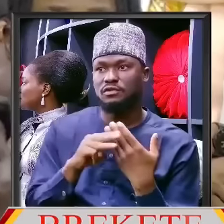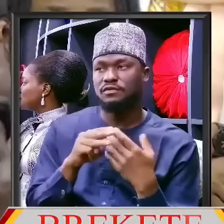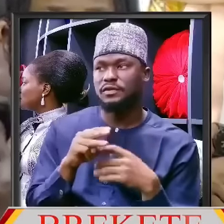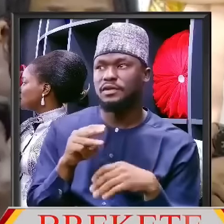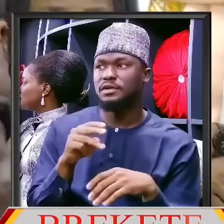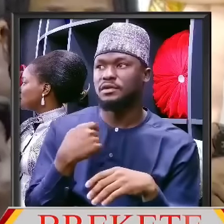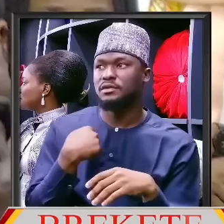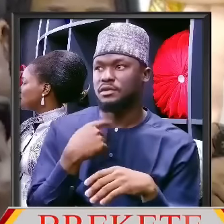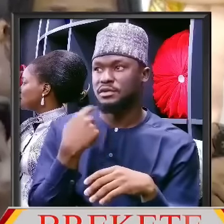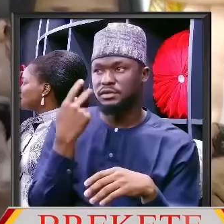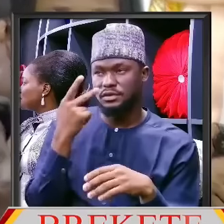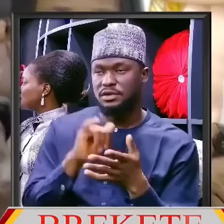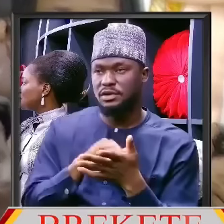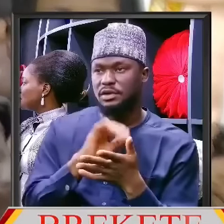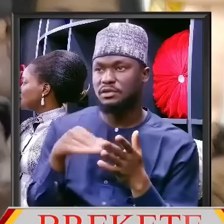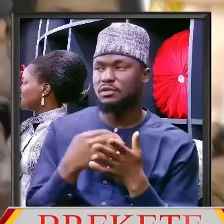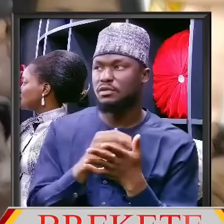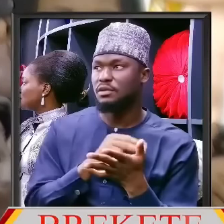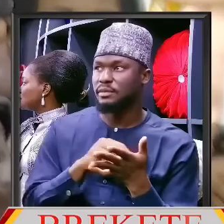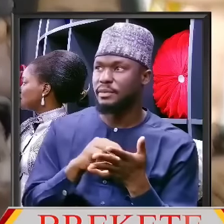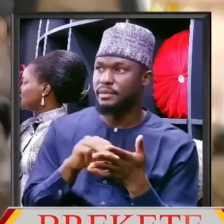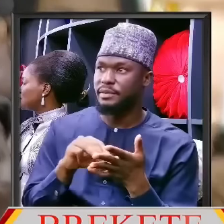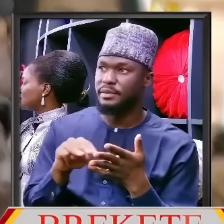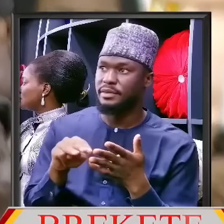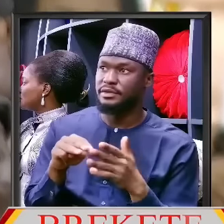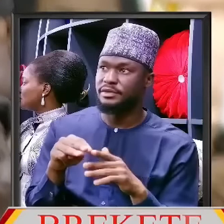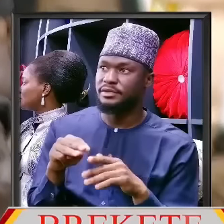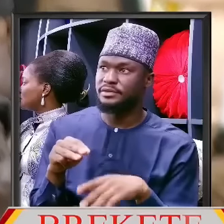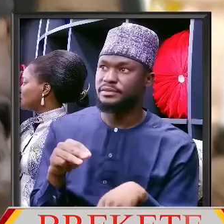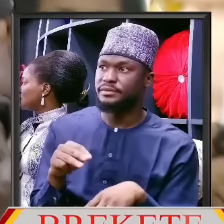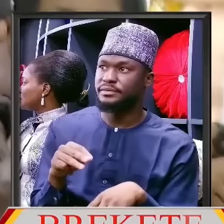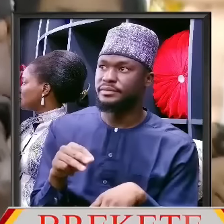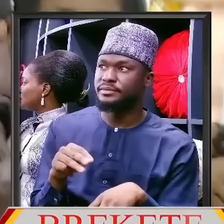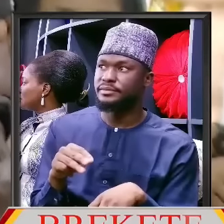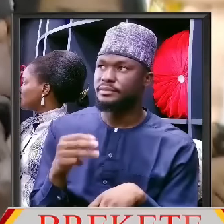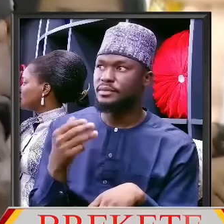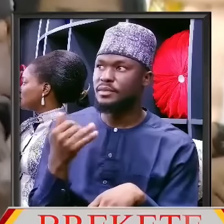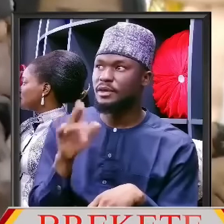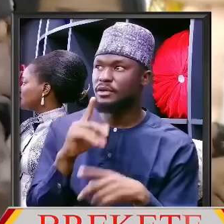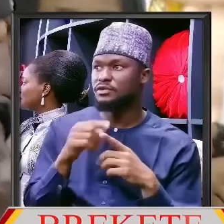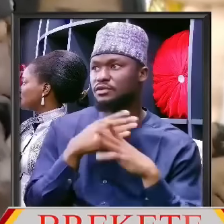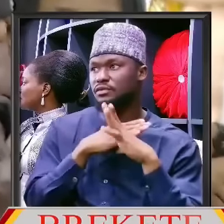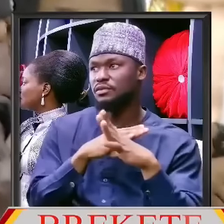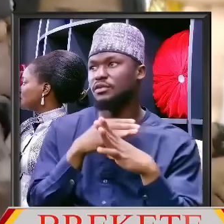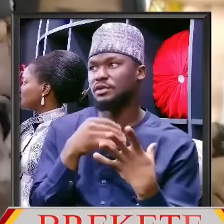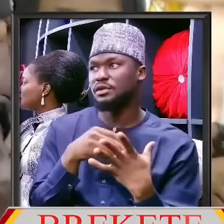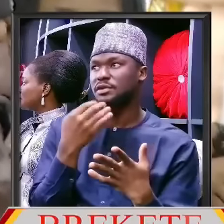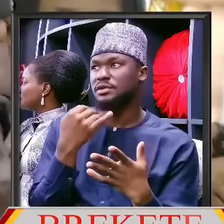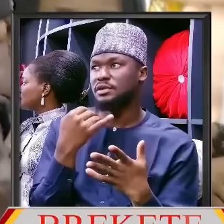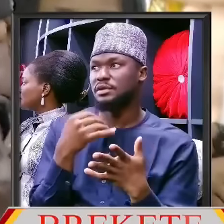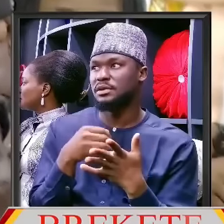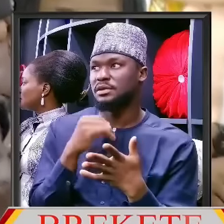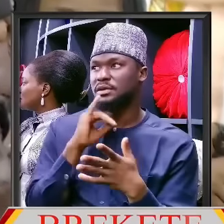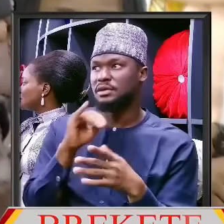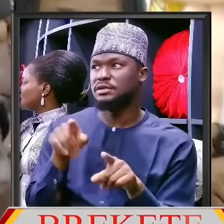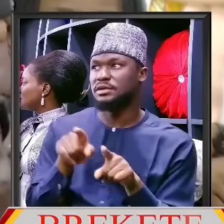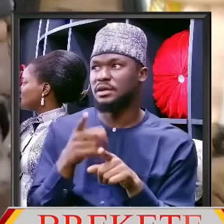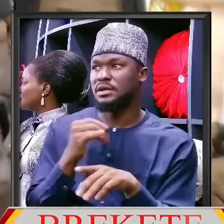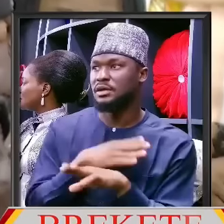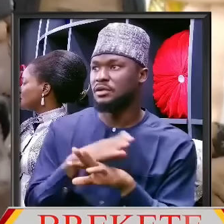the message where we they send, whether na courier, everything, it they blocked. You know, come be like say they reach our governor